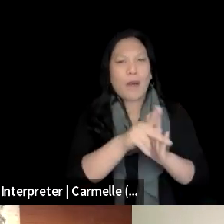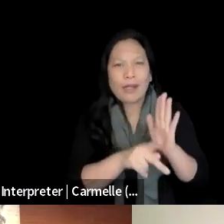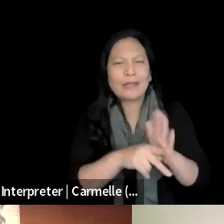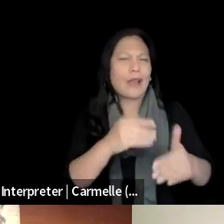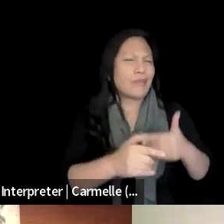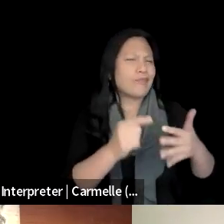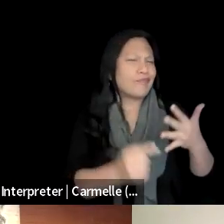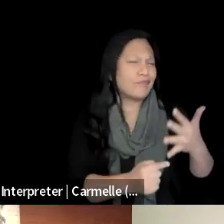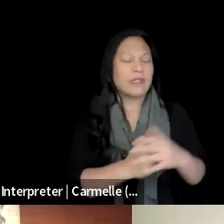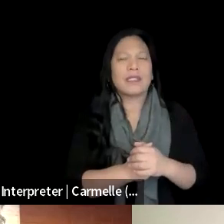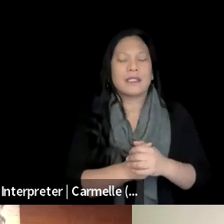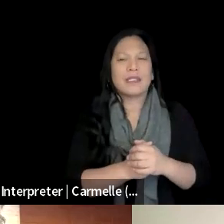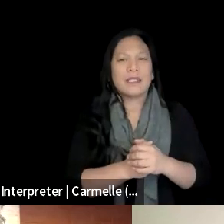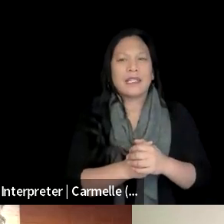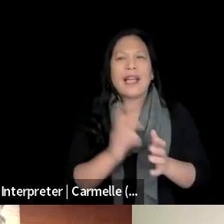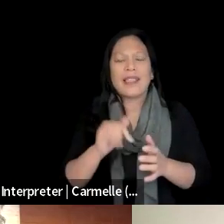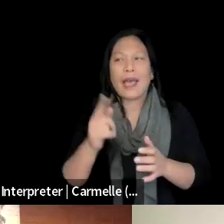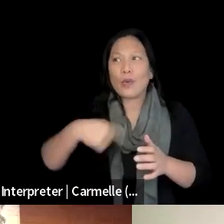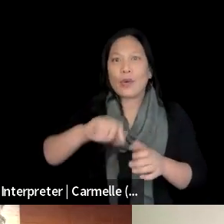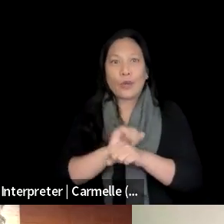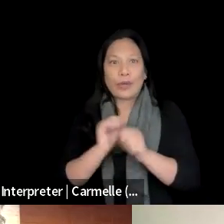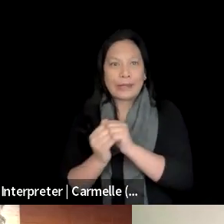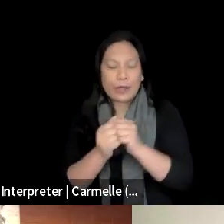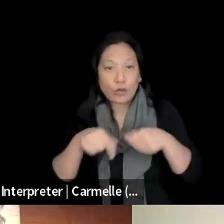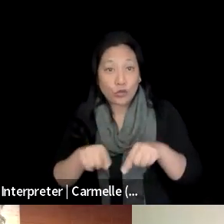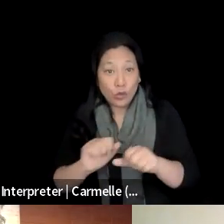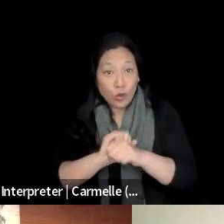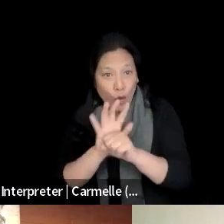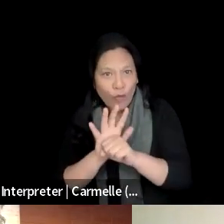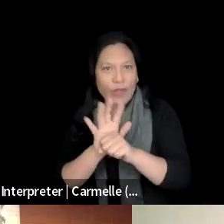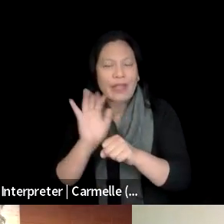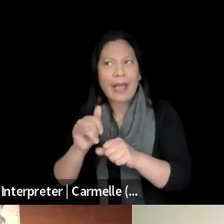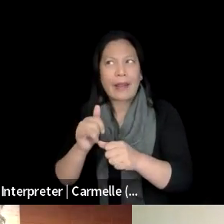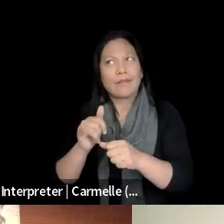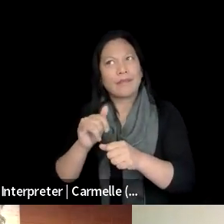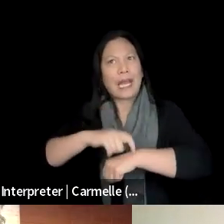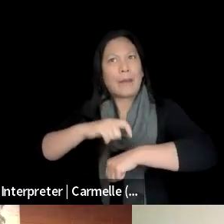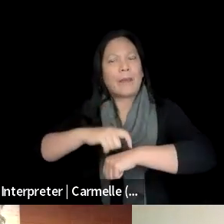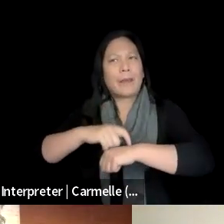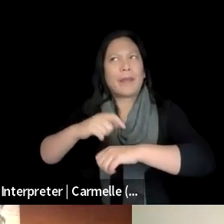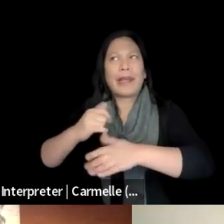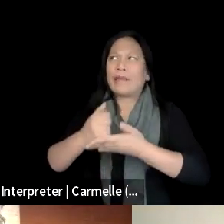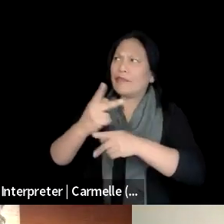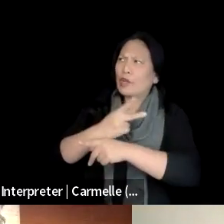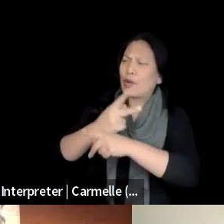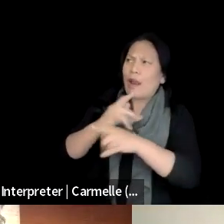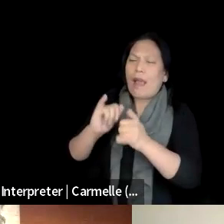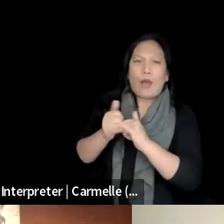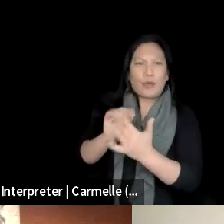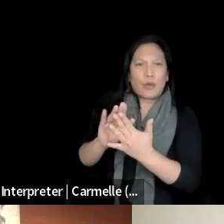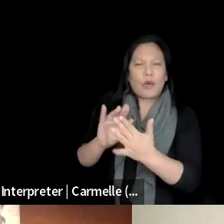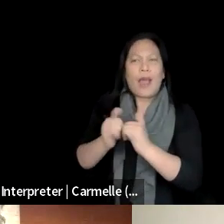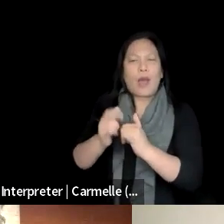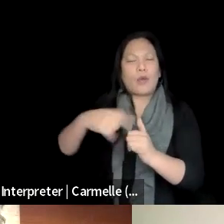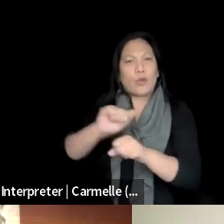of when we were working together during COVID and really trying to navigate together how do we feel comfortable working. And I, as the